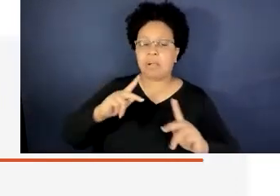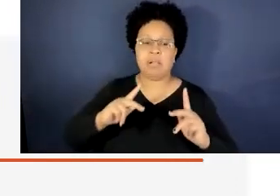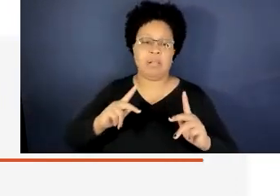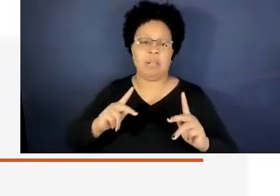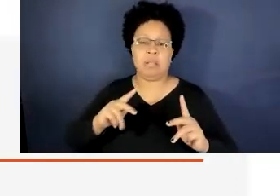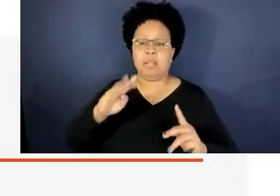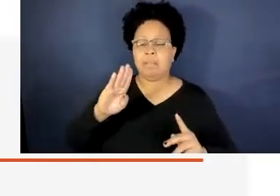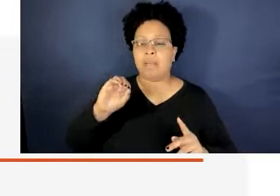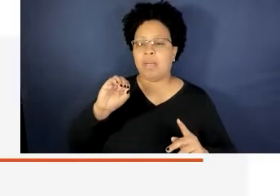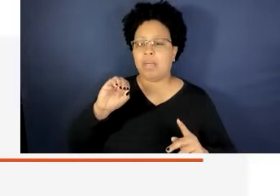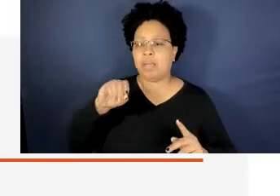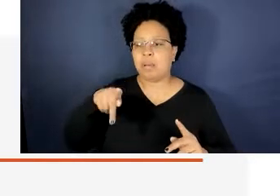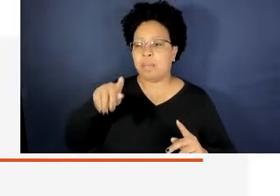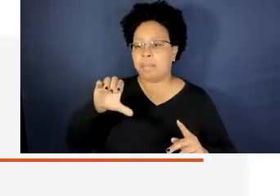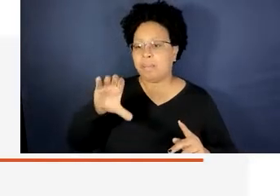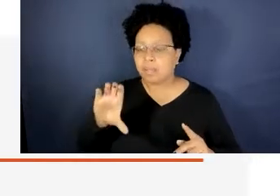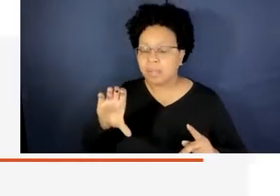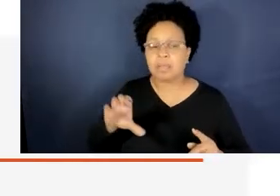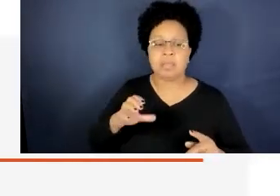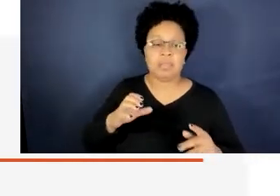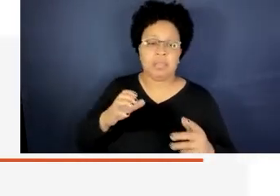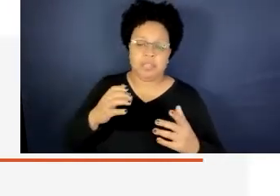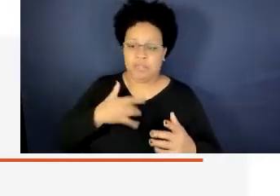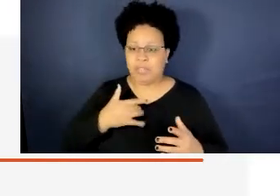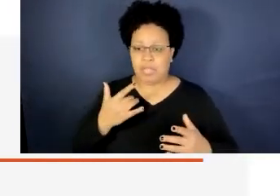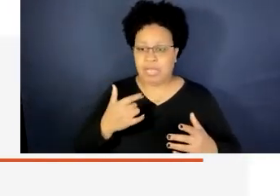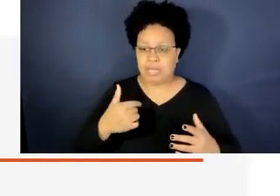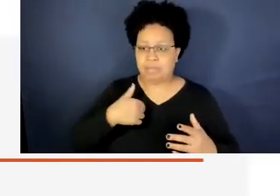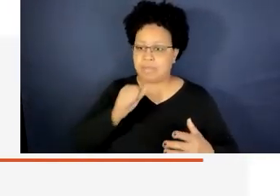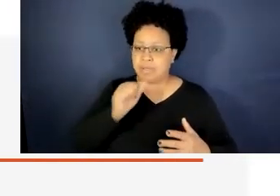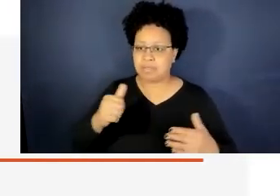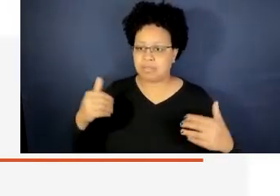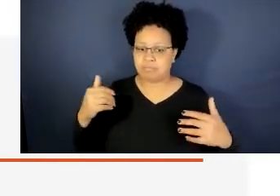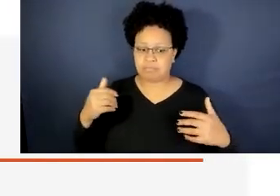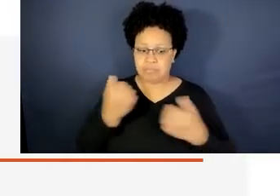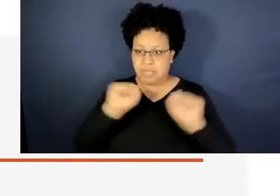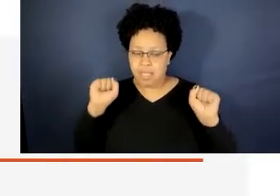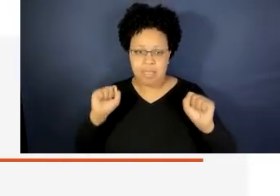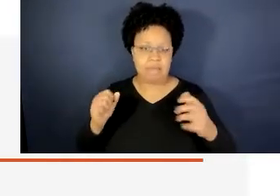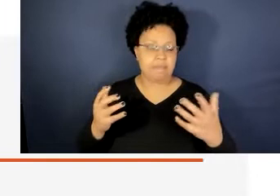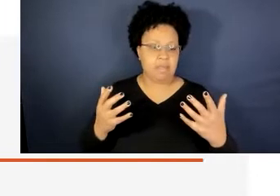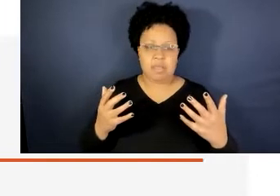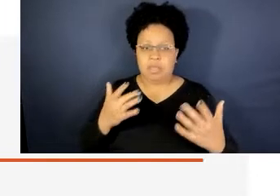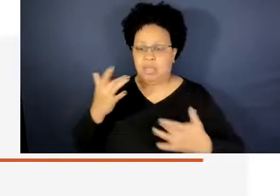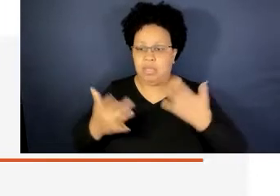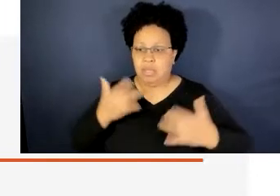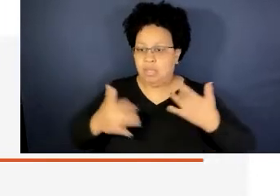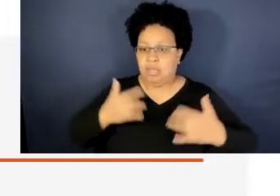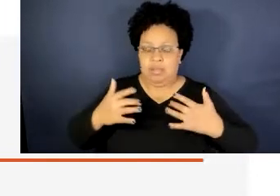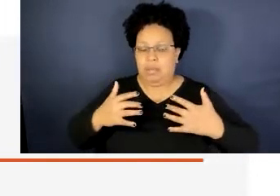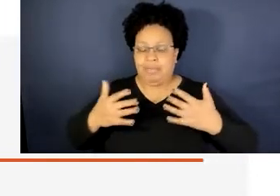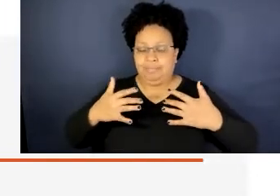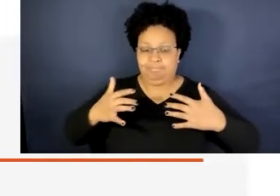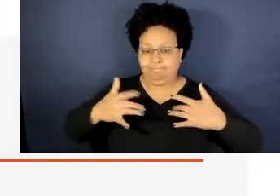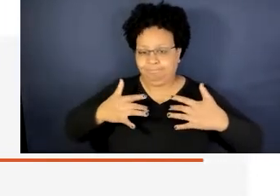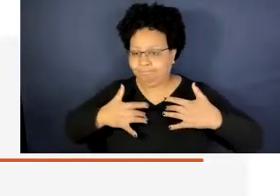you're in this fight or flight experience, like you're in high alert, you're not safe. And then most definitely, trauma is an event in itself. So let's look